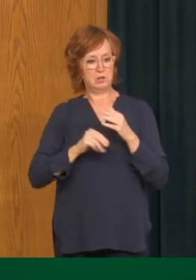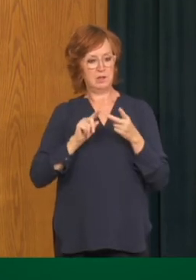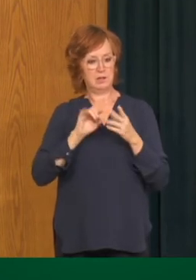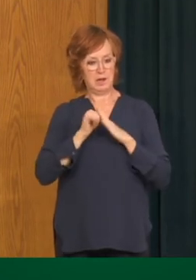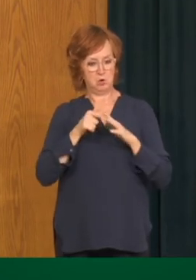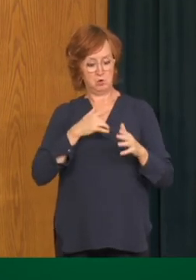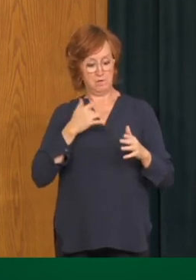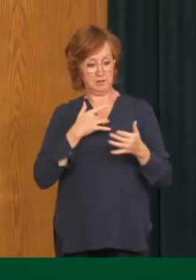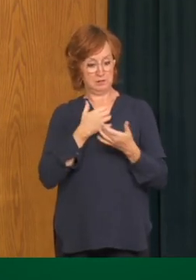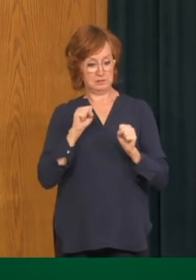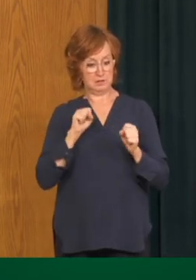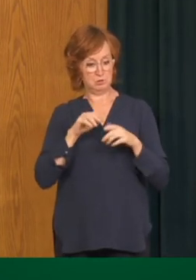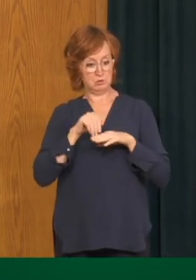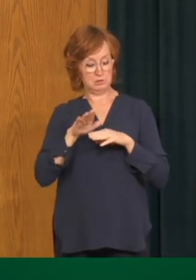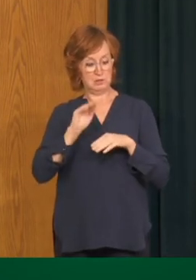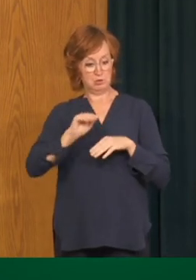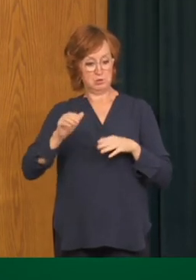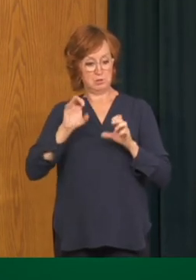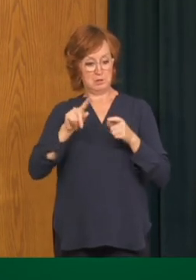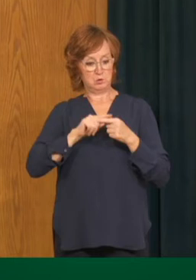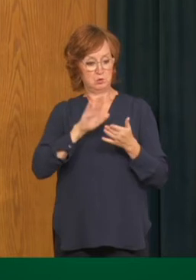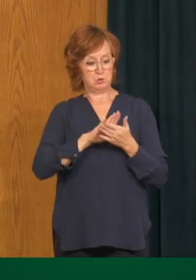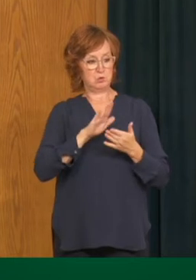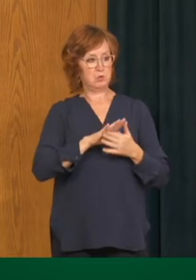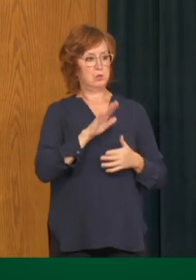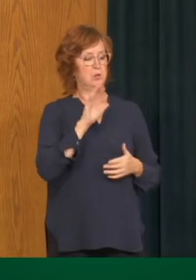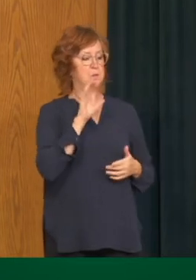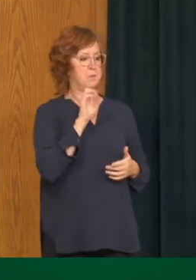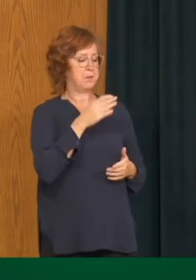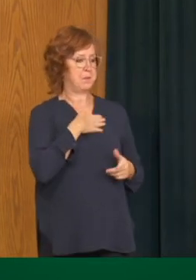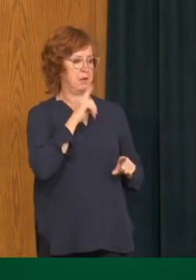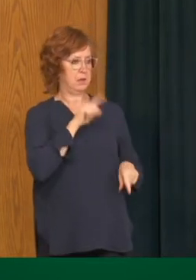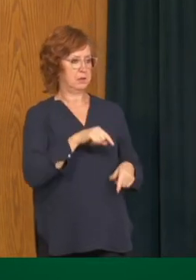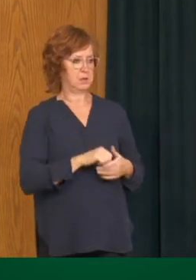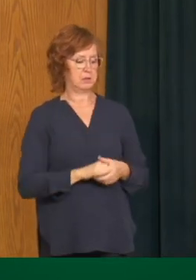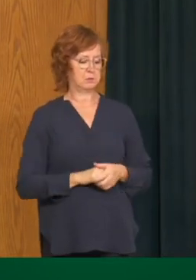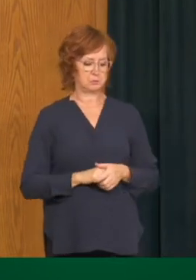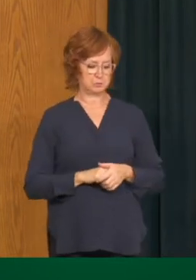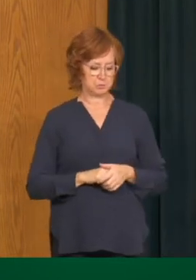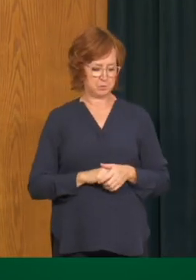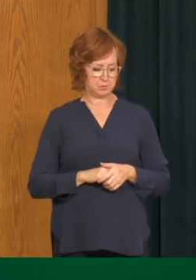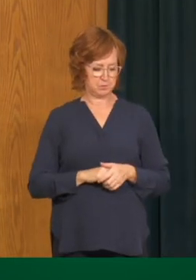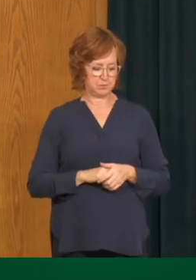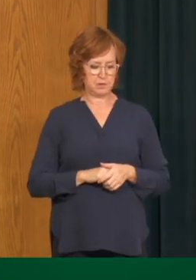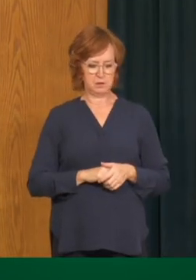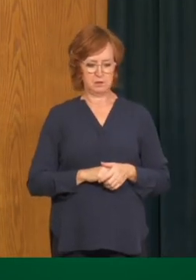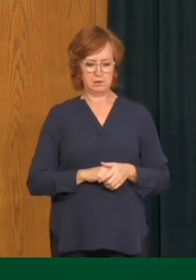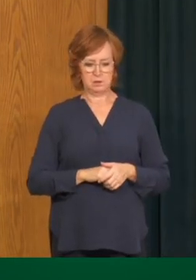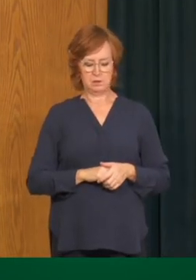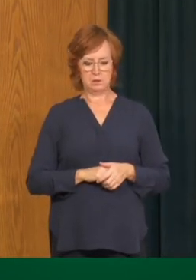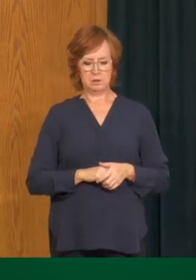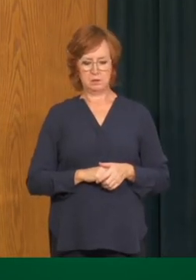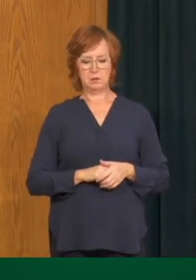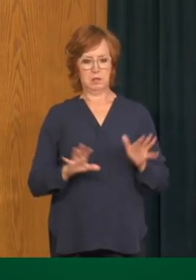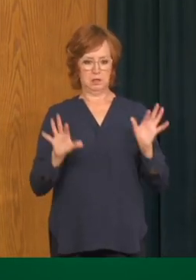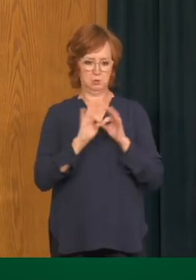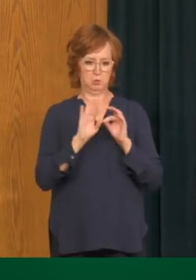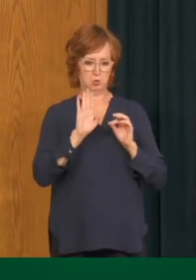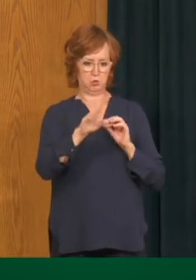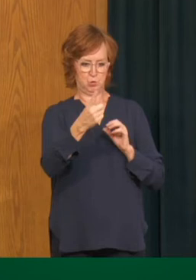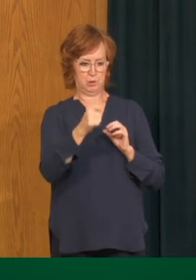you feel about that decision. Yeah, so I think this is a really important question, and there's several reasons for that, because of